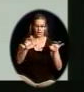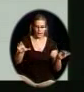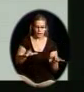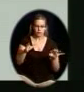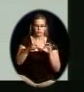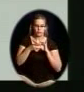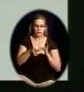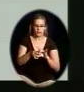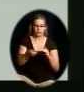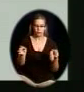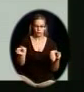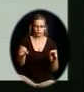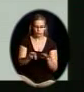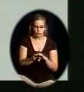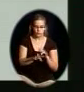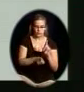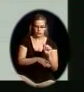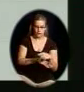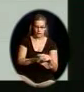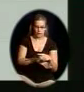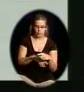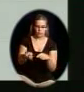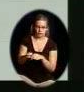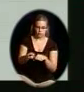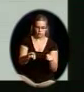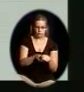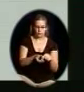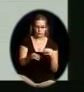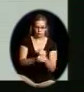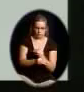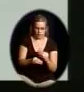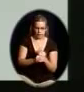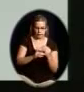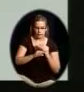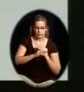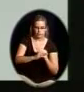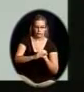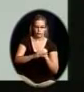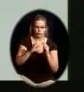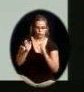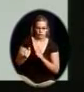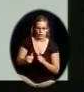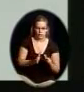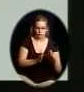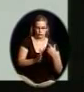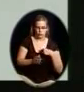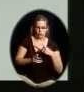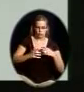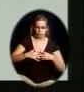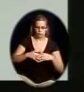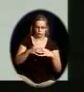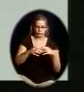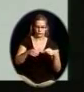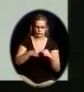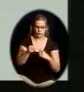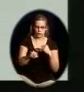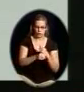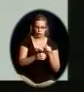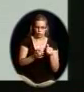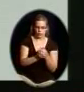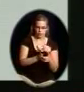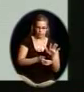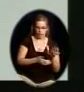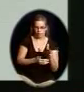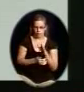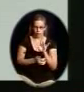to closing the gap. As well as Math Intervention Strategies program that we are initiating this year for grades 5 through 8. And it will